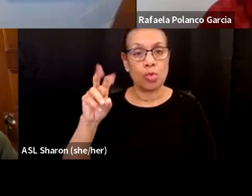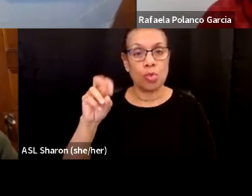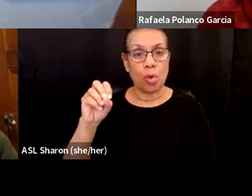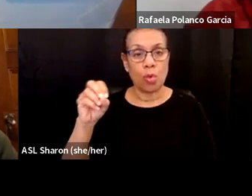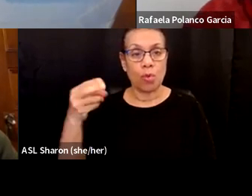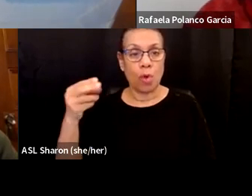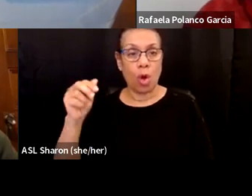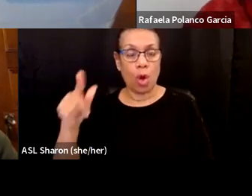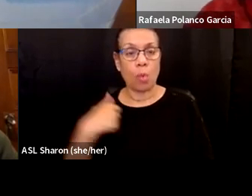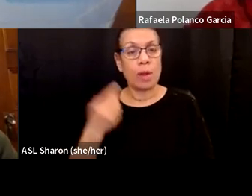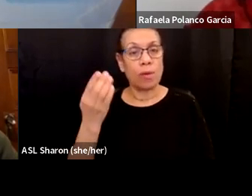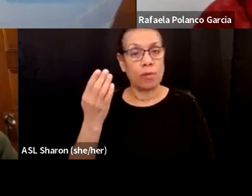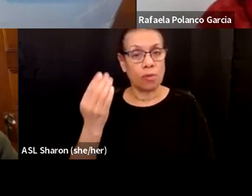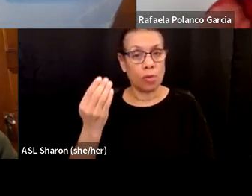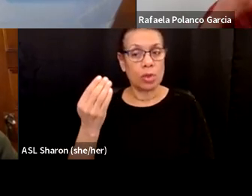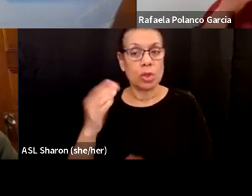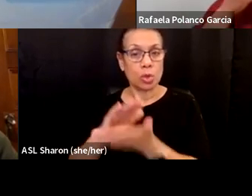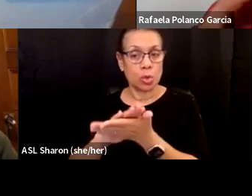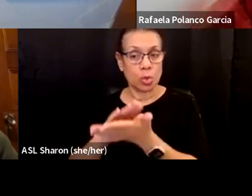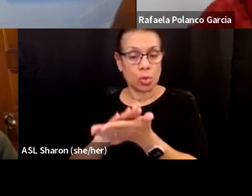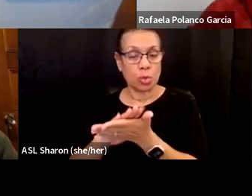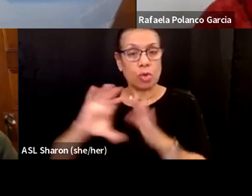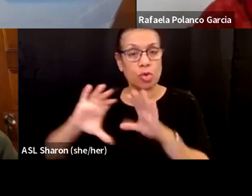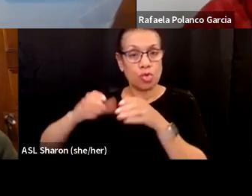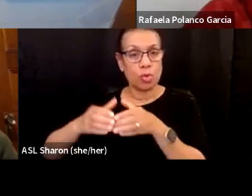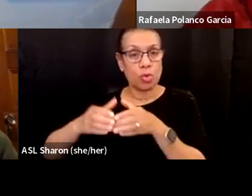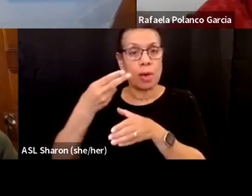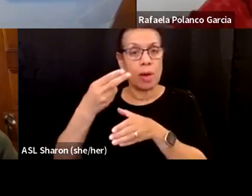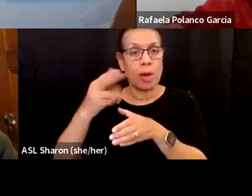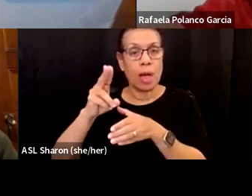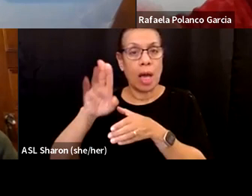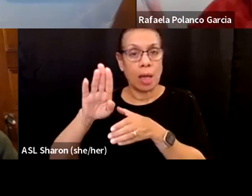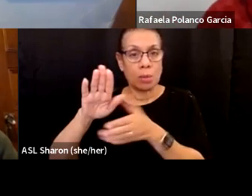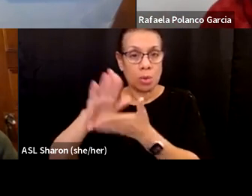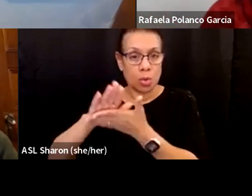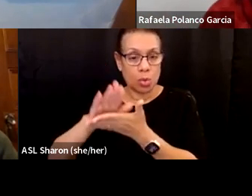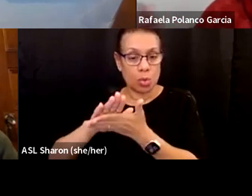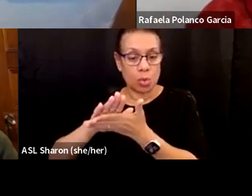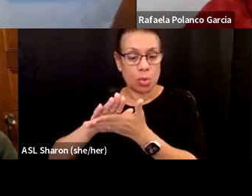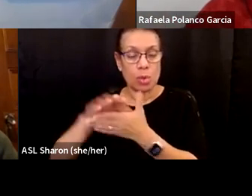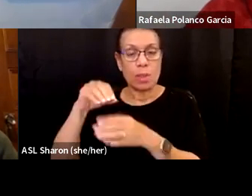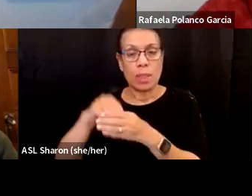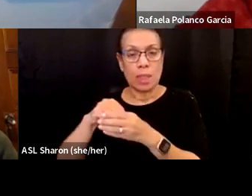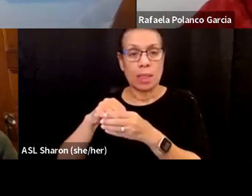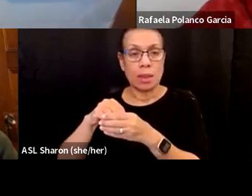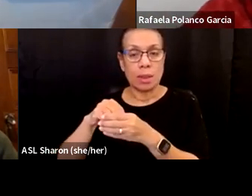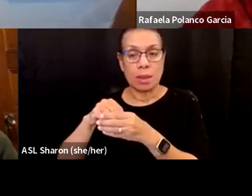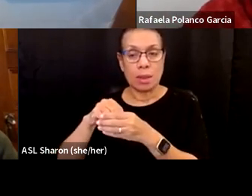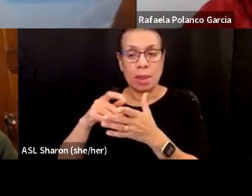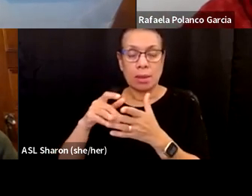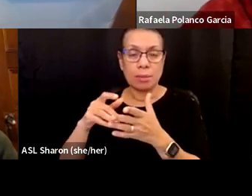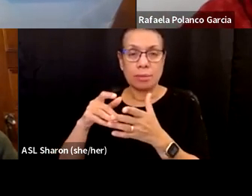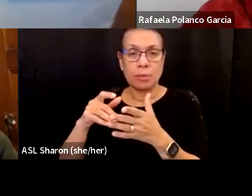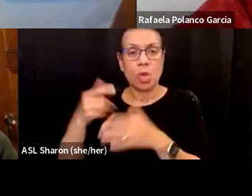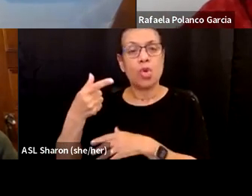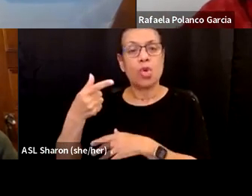we are expanding as our first cohort of hub schools this year they're in our the grove hall alliance of schools